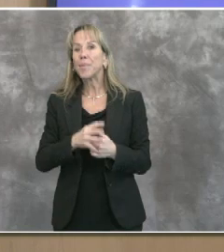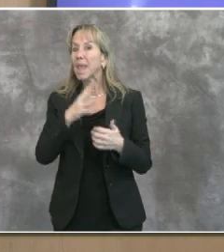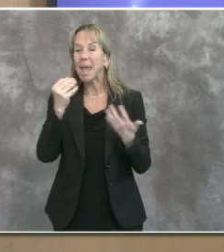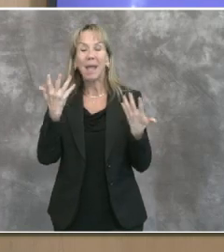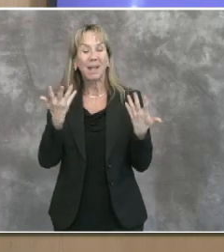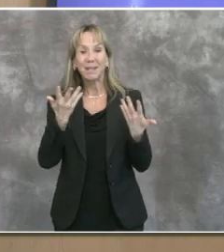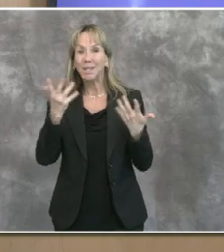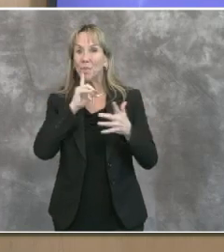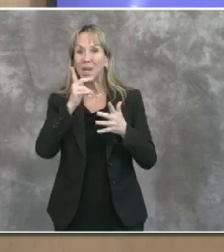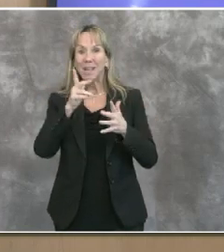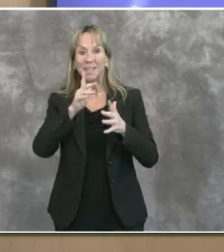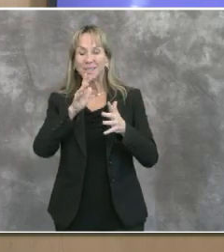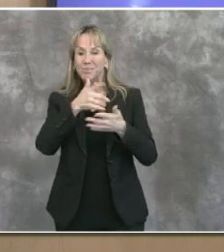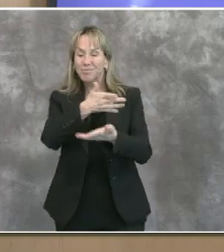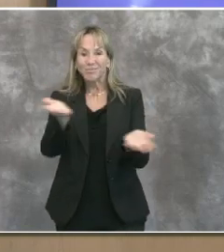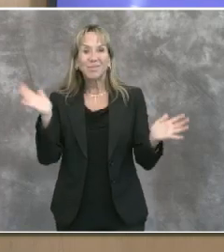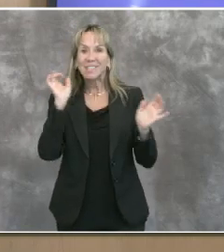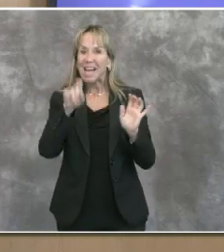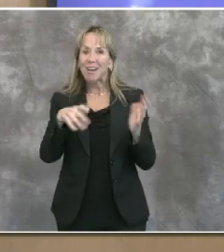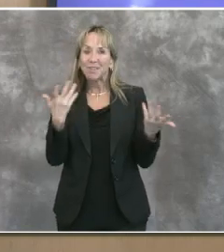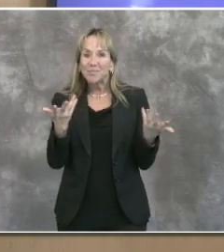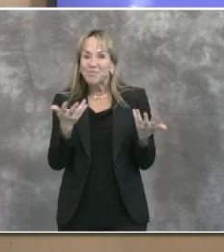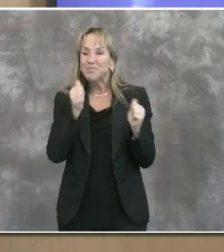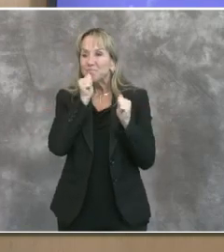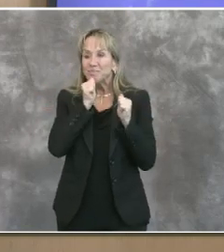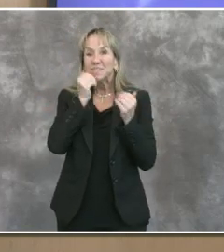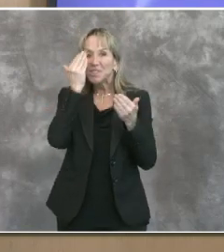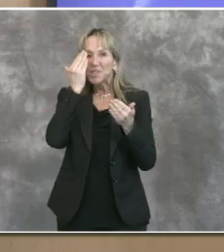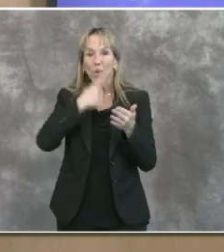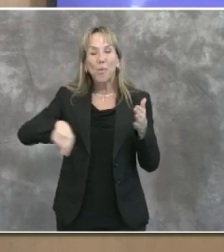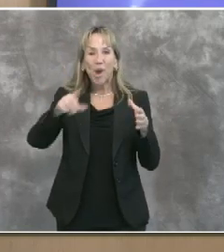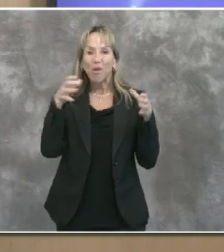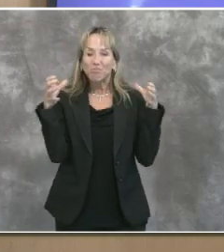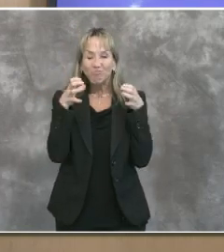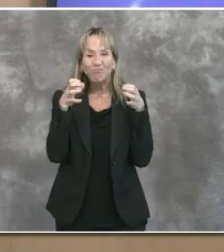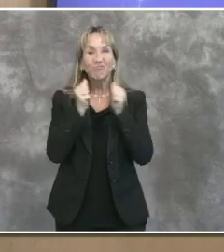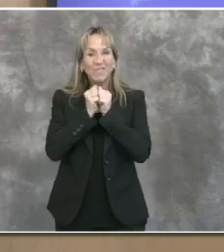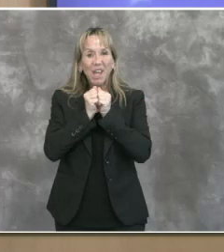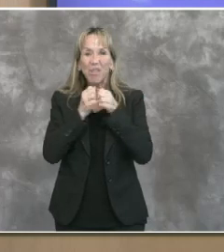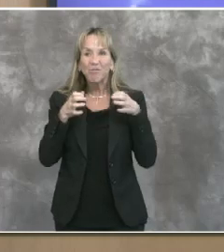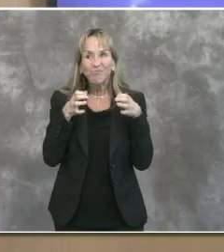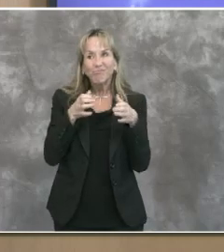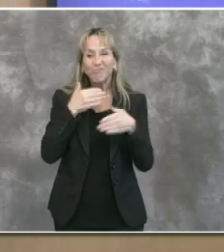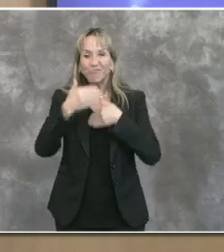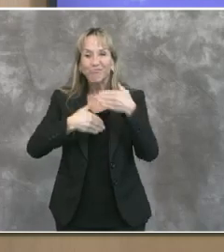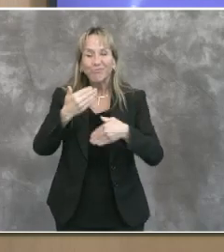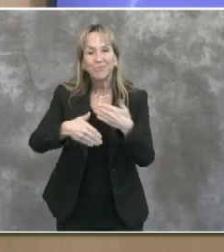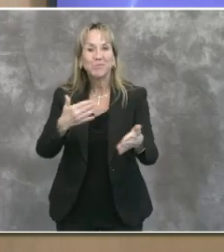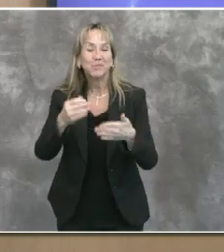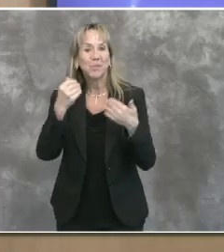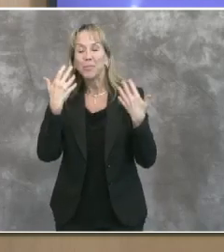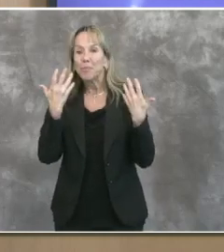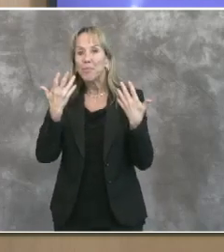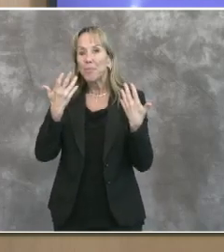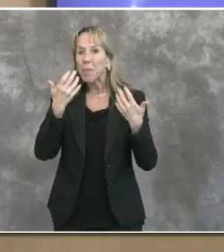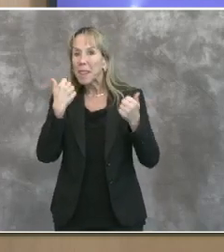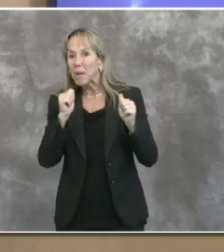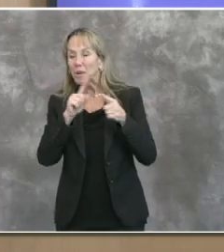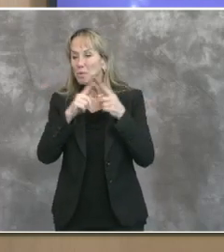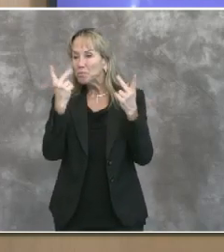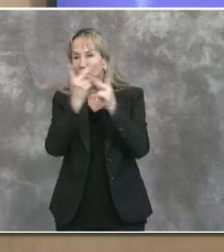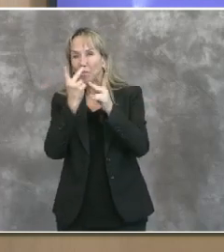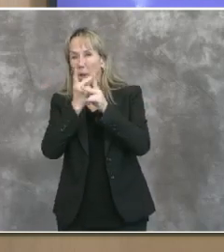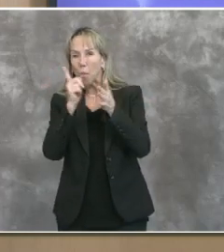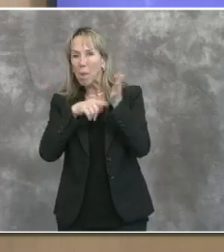have to all hold patient and know that we're going to all go through this together, and we're going to, in some part, figure out a lot of what the next steps look